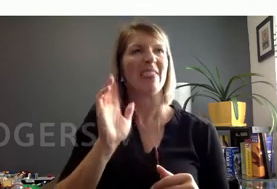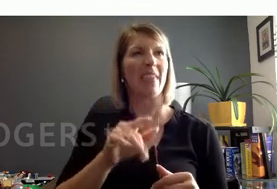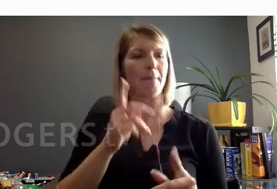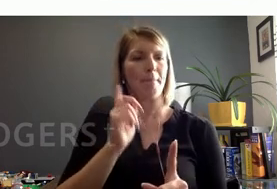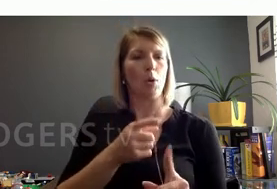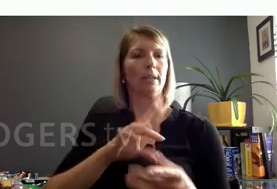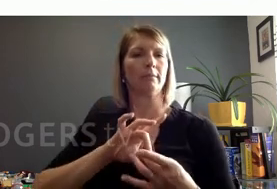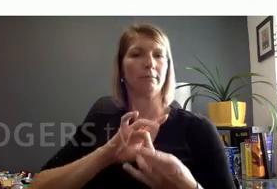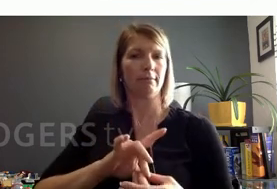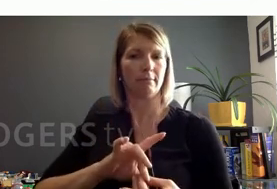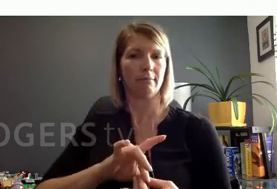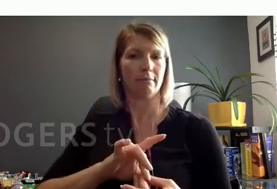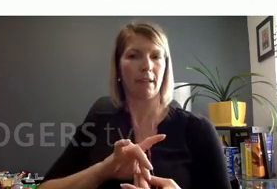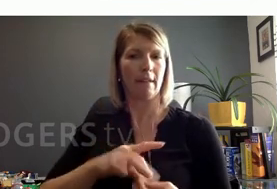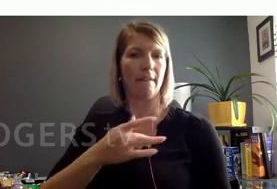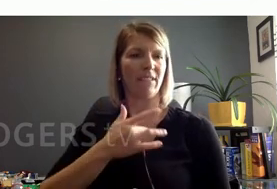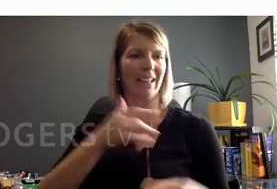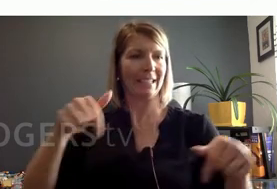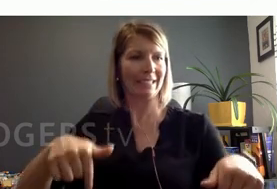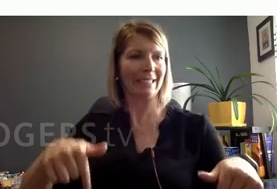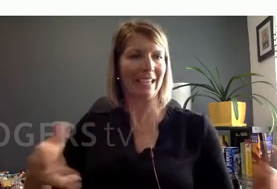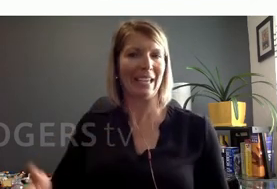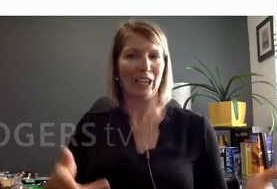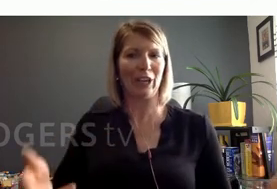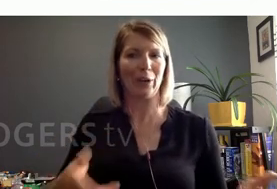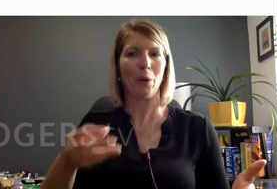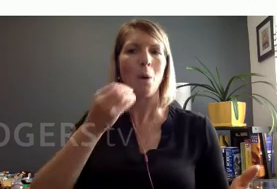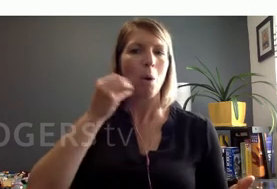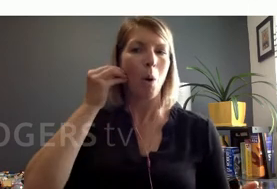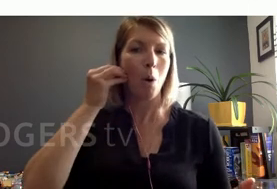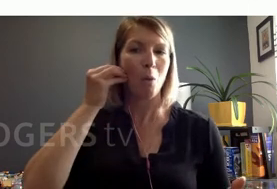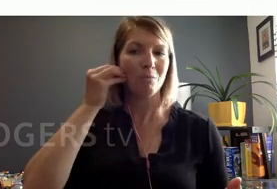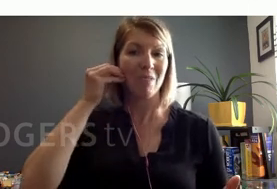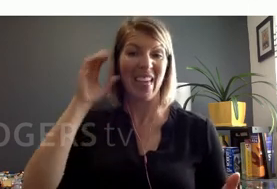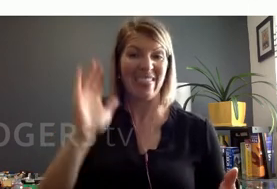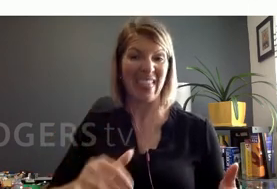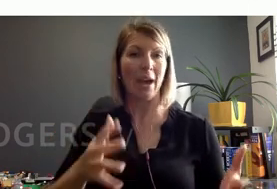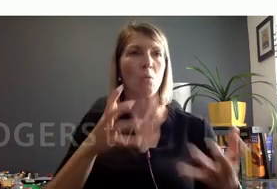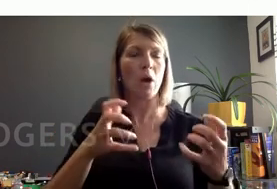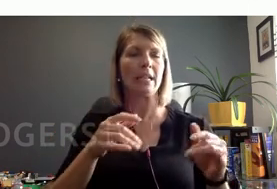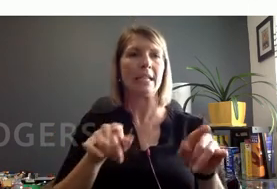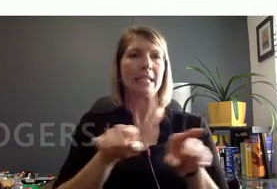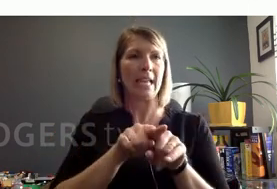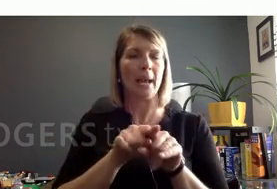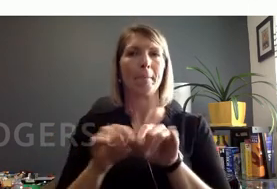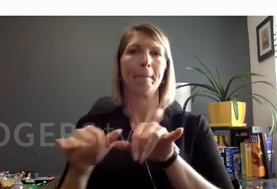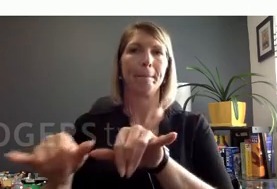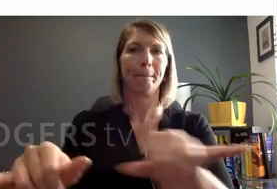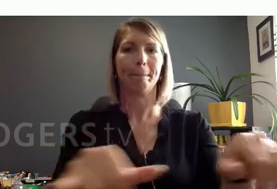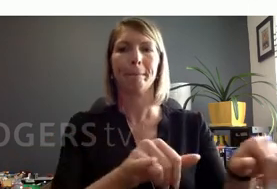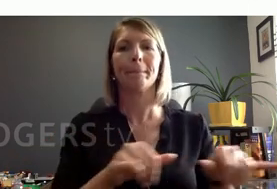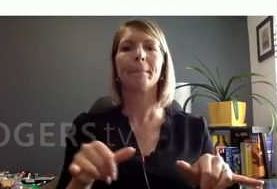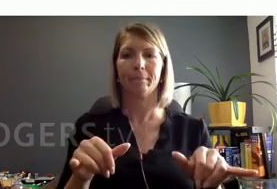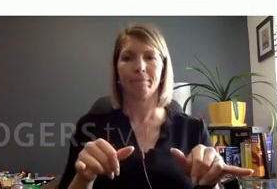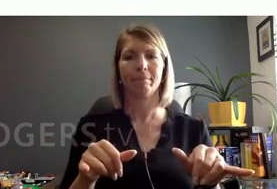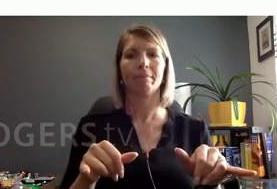And that is the reason why we have the kind of feeling, rather than, you know, we feel that home country is our